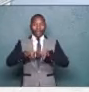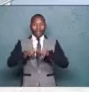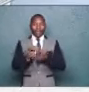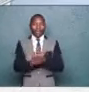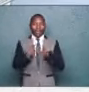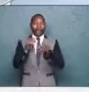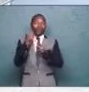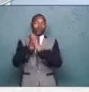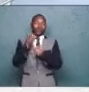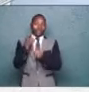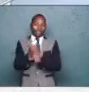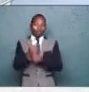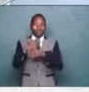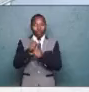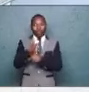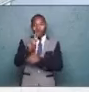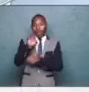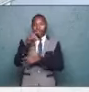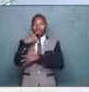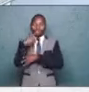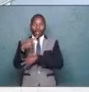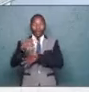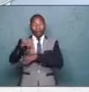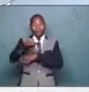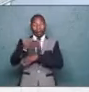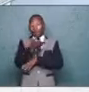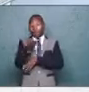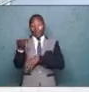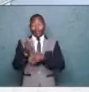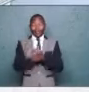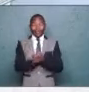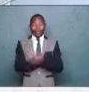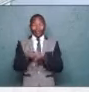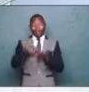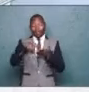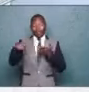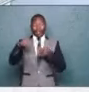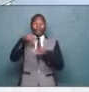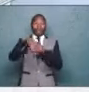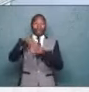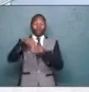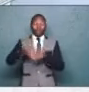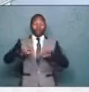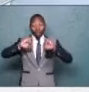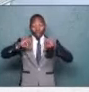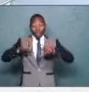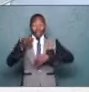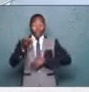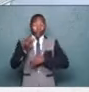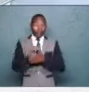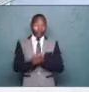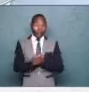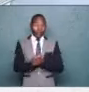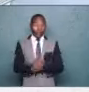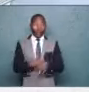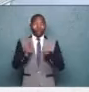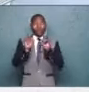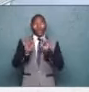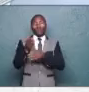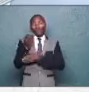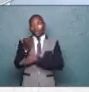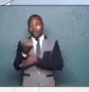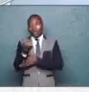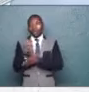padzakhalenso ogwira ntchito a ku NRB pa malo ena onse akalembera wa voti oyesera. Anthu